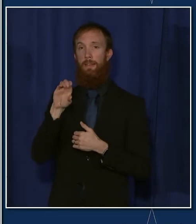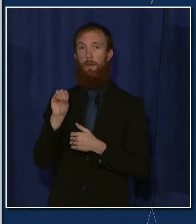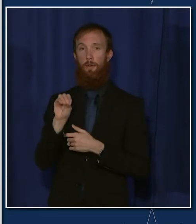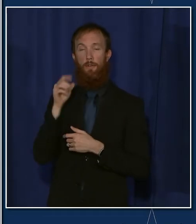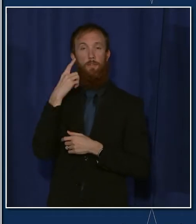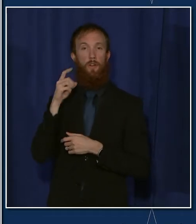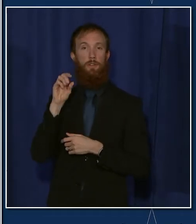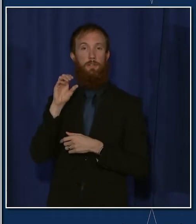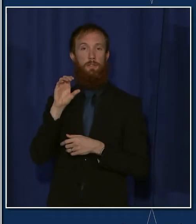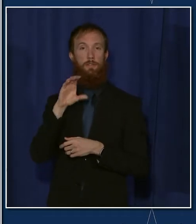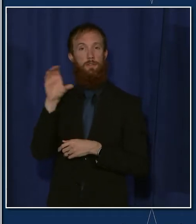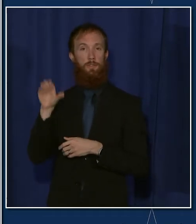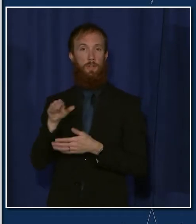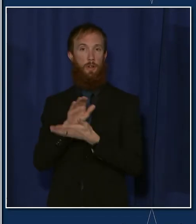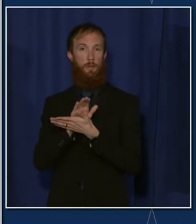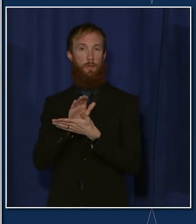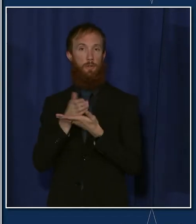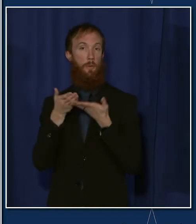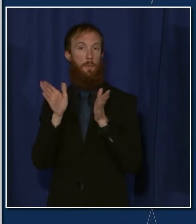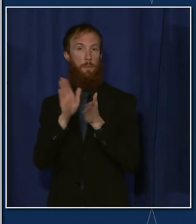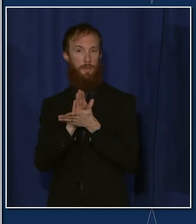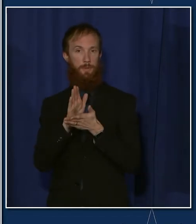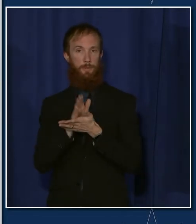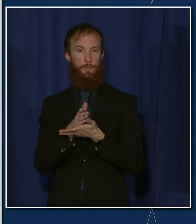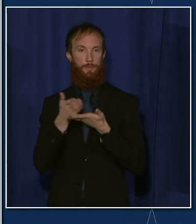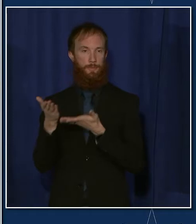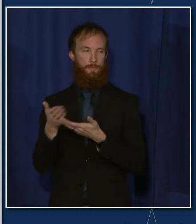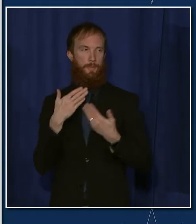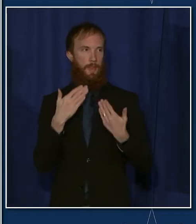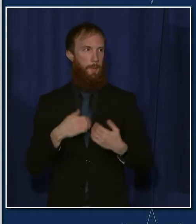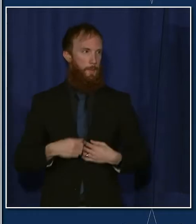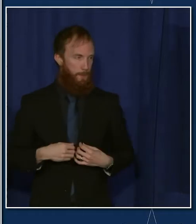of the Chicago Public Schools, Pedro Martinez. Thanks.